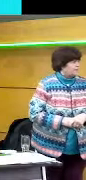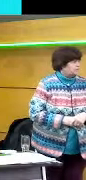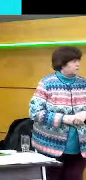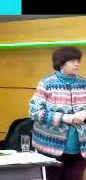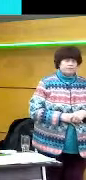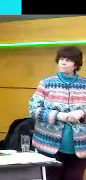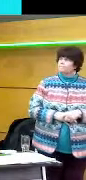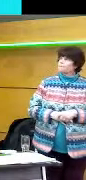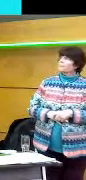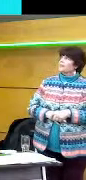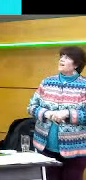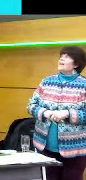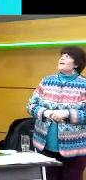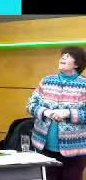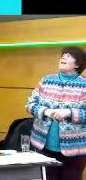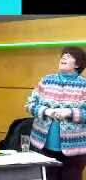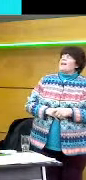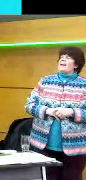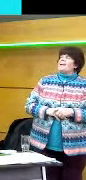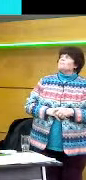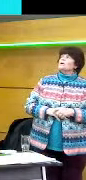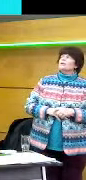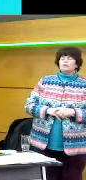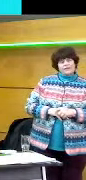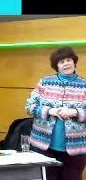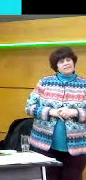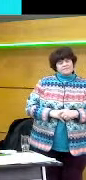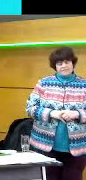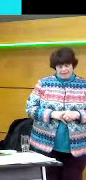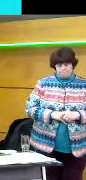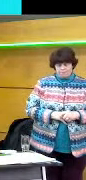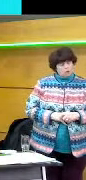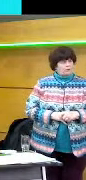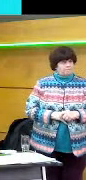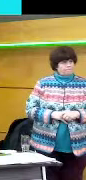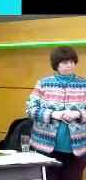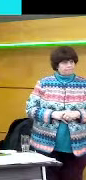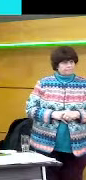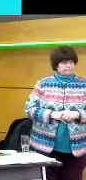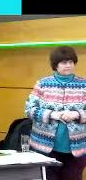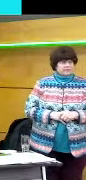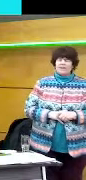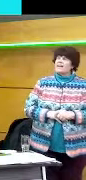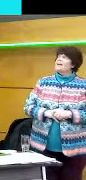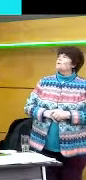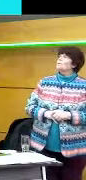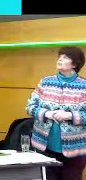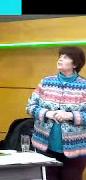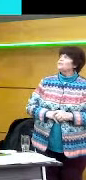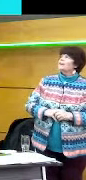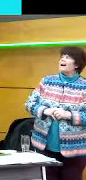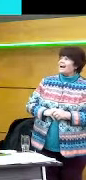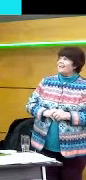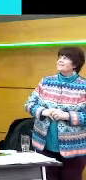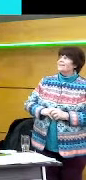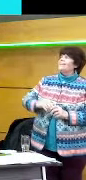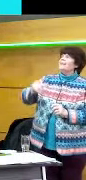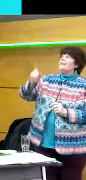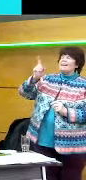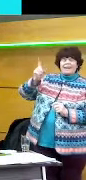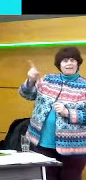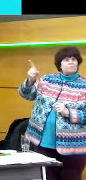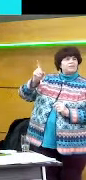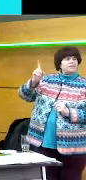your bag of tricks. And we're going to look at this same poem, and I want you to